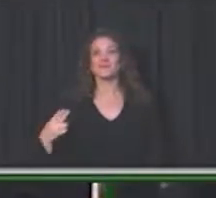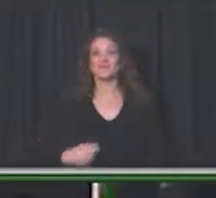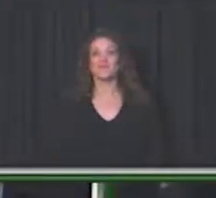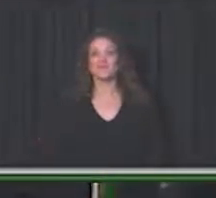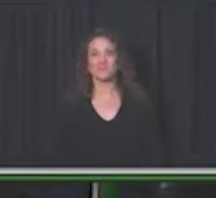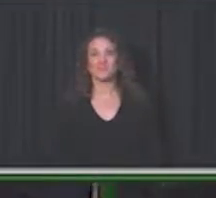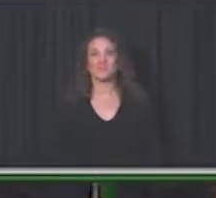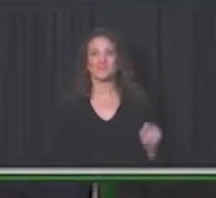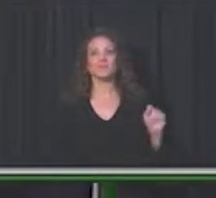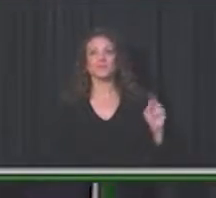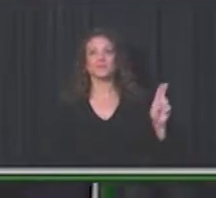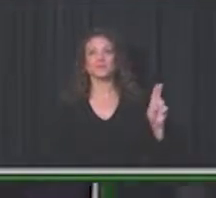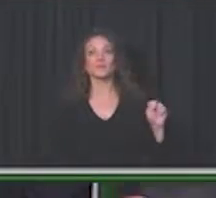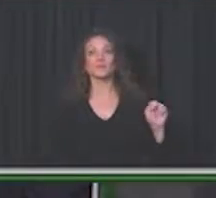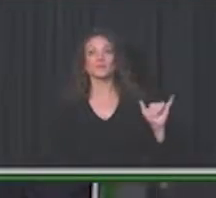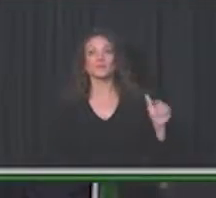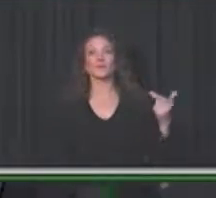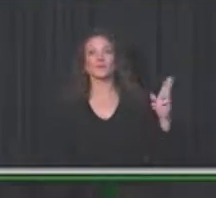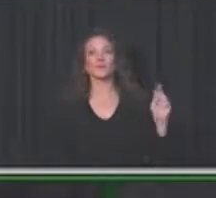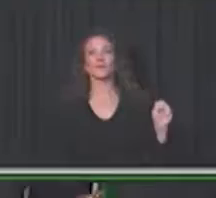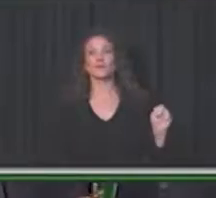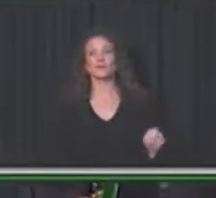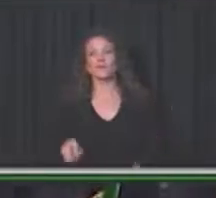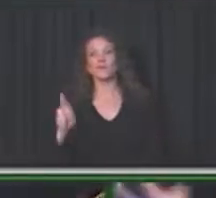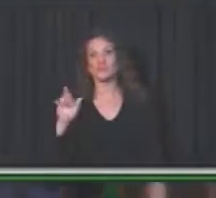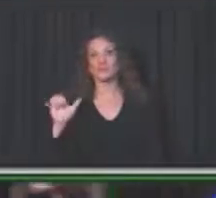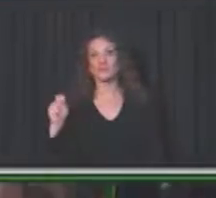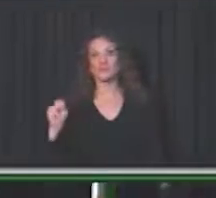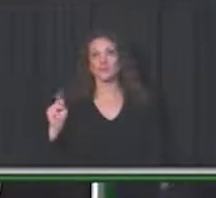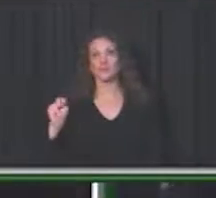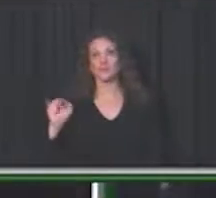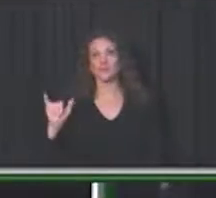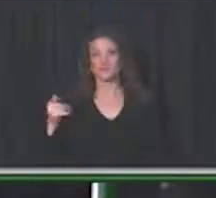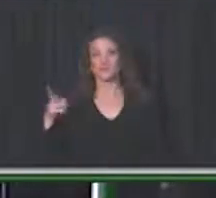Tu Nguyen. Ryan Nguyen.